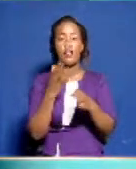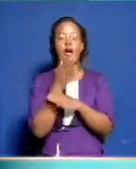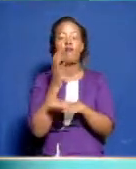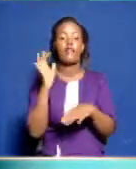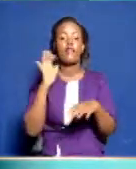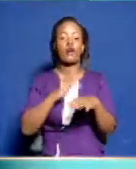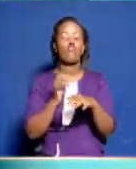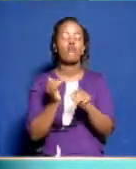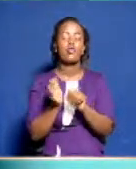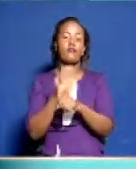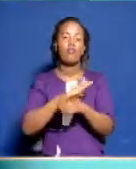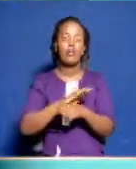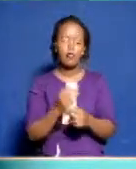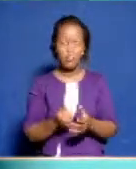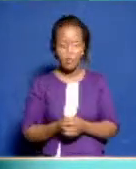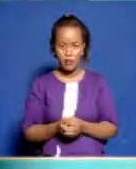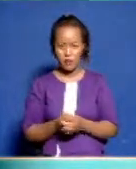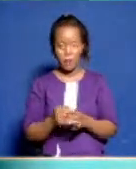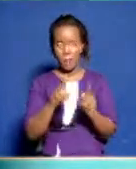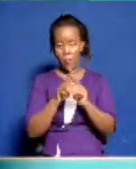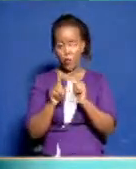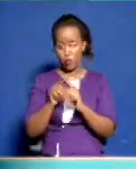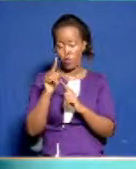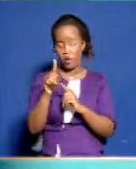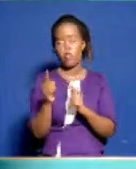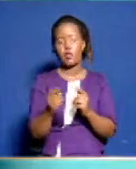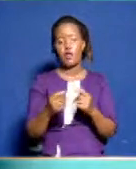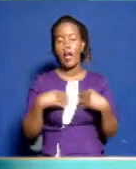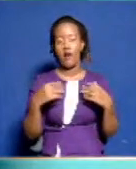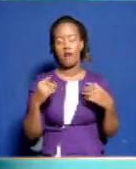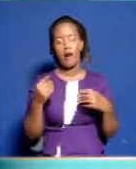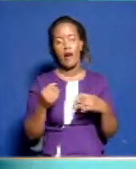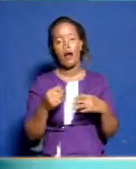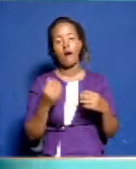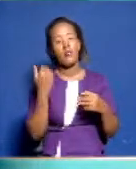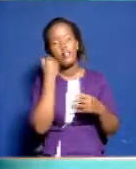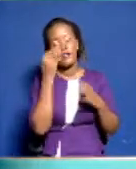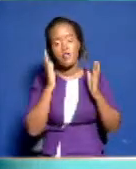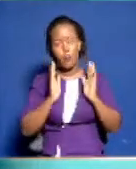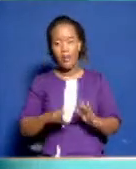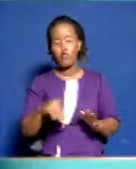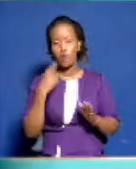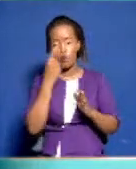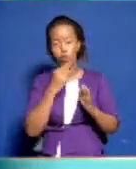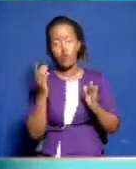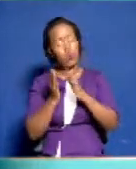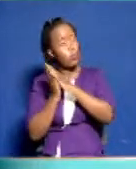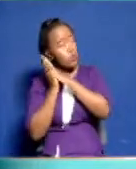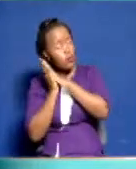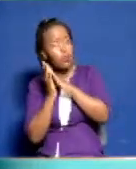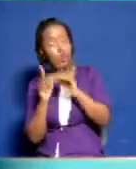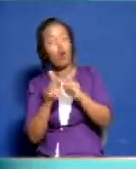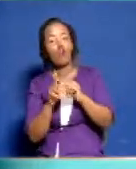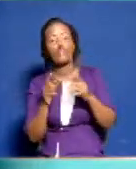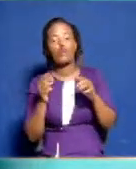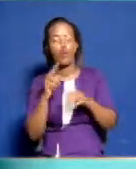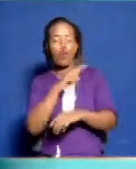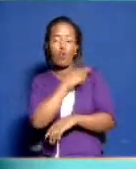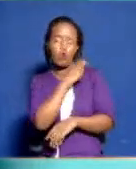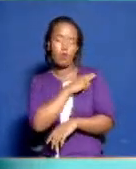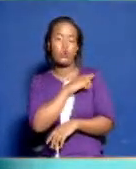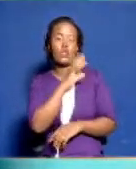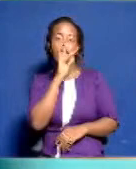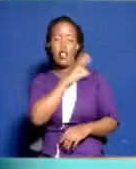COVID-19 vaccine. It covers inpatient treatment and comes with a last expense benefit in partnership